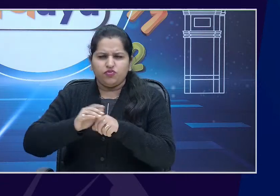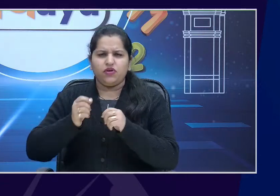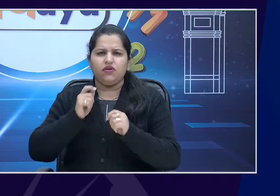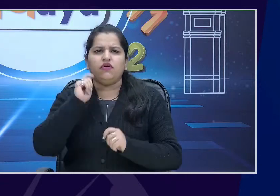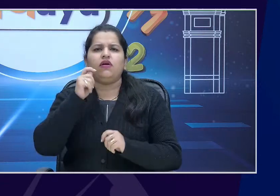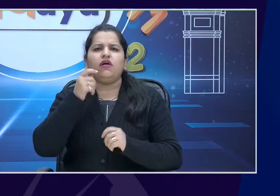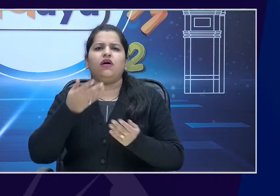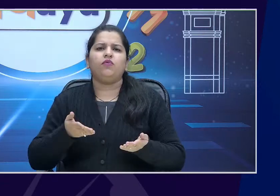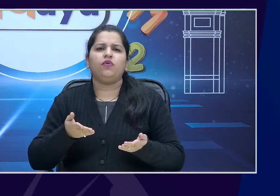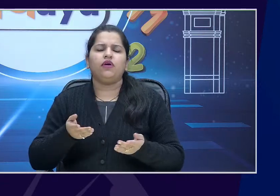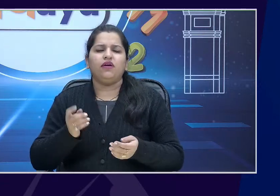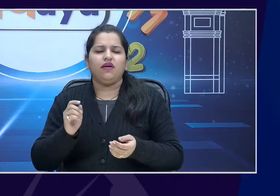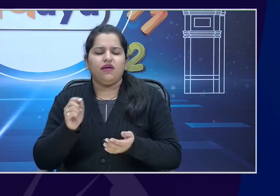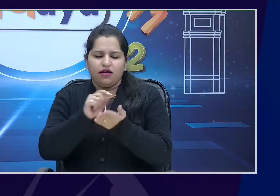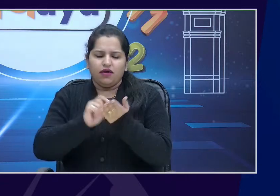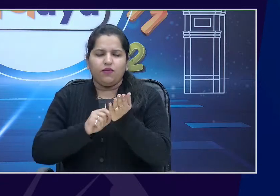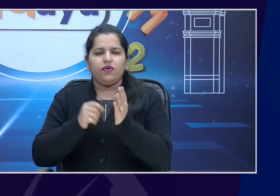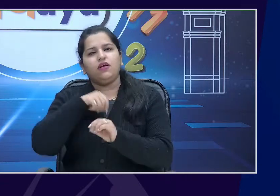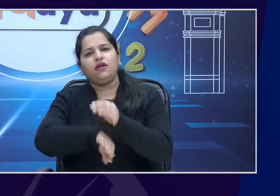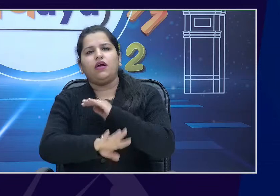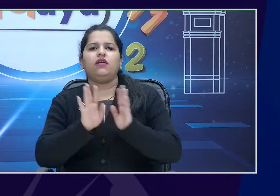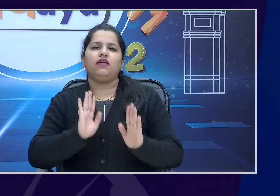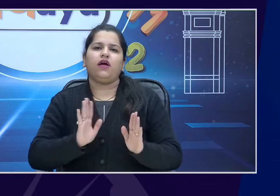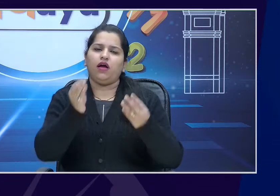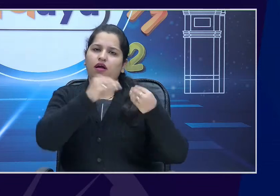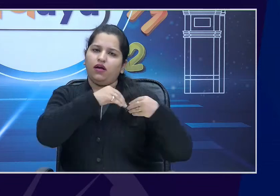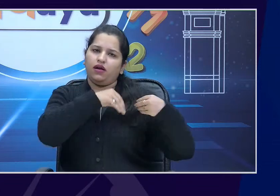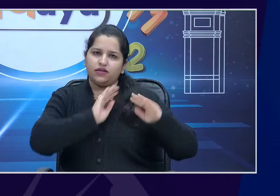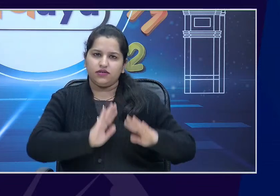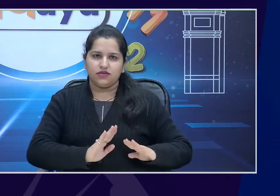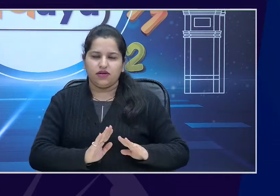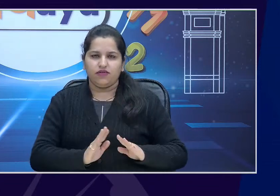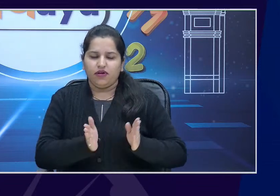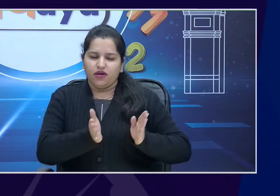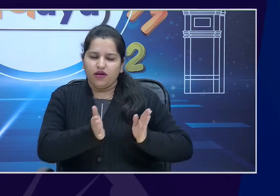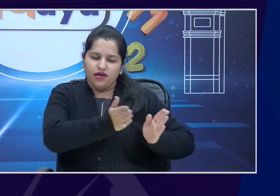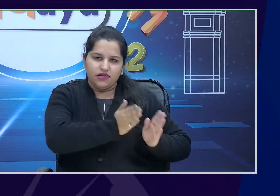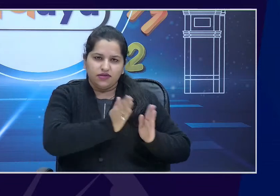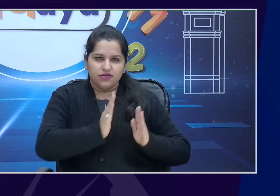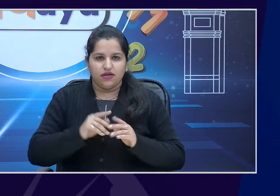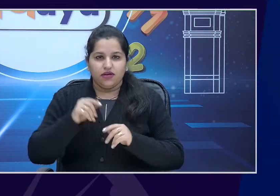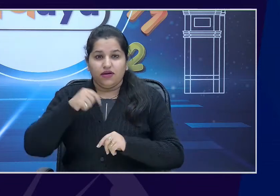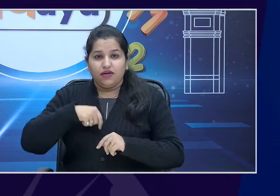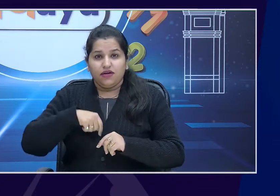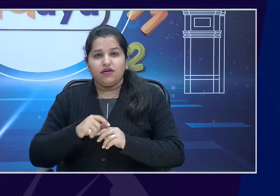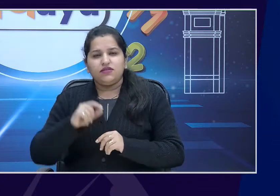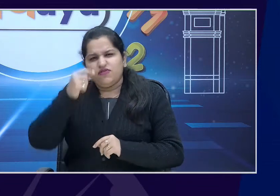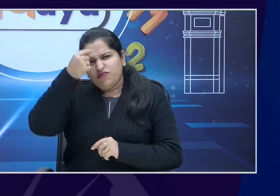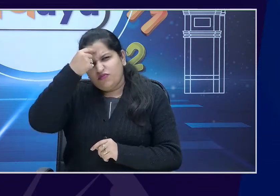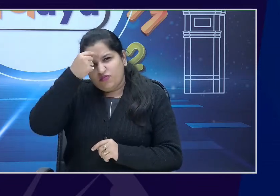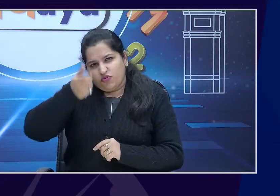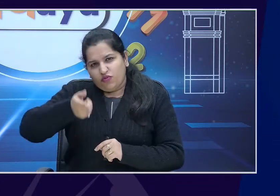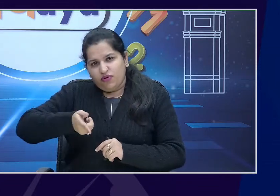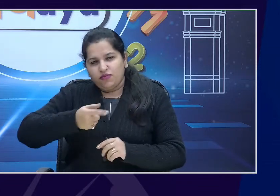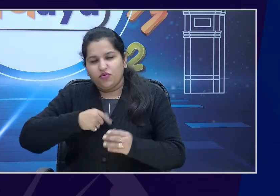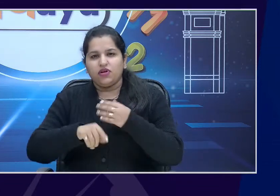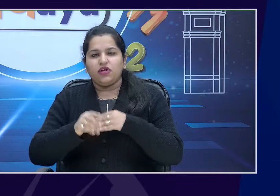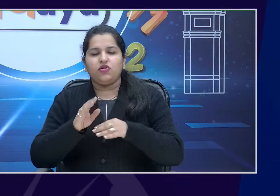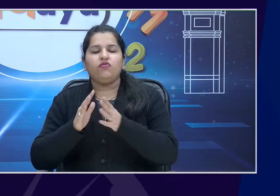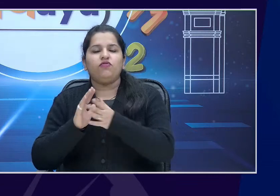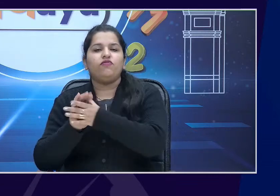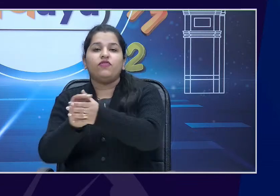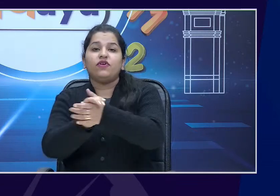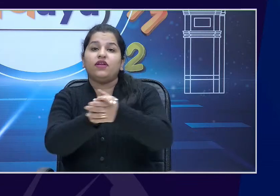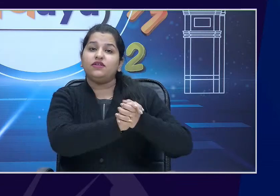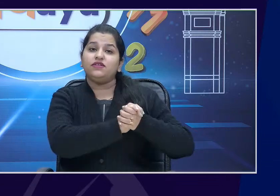unfortunately, you have got a score. You had a misunderstanding with your friend. But how much